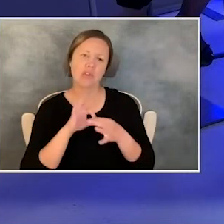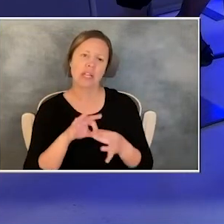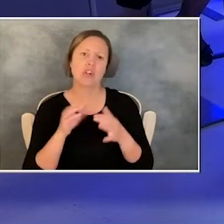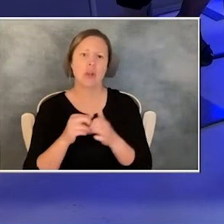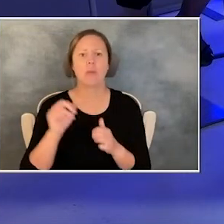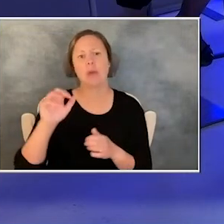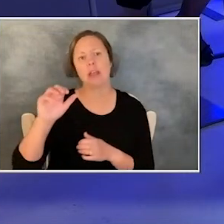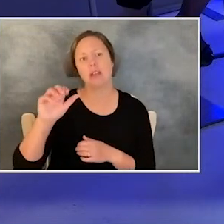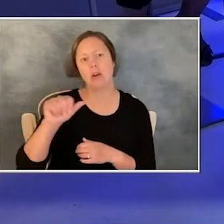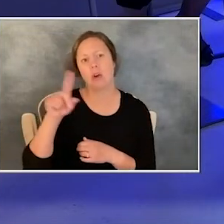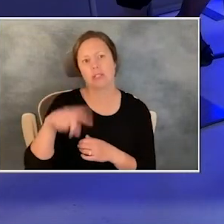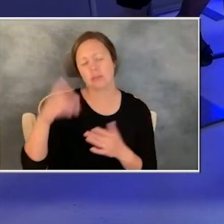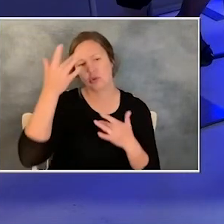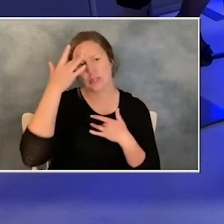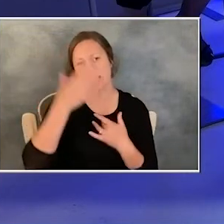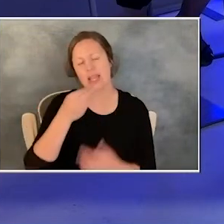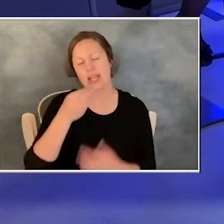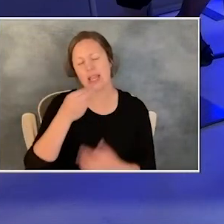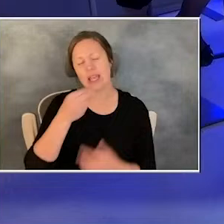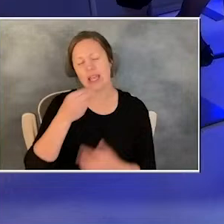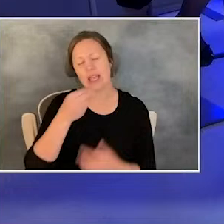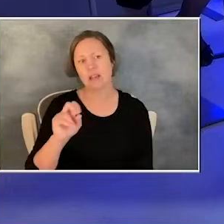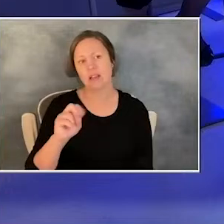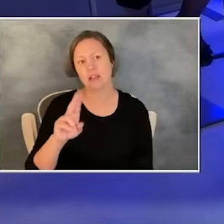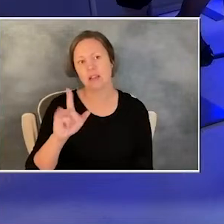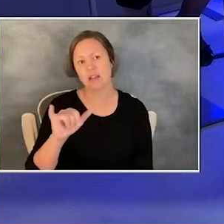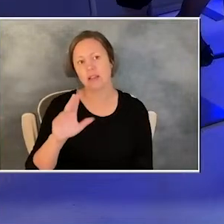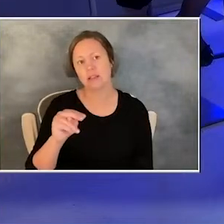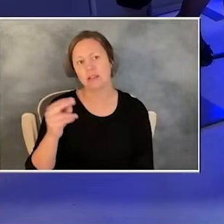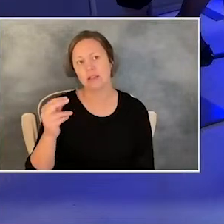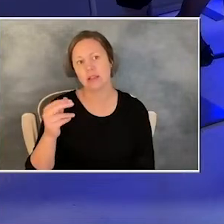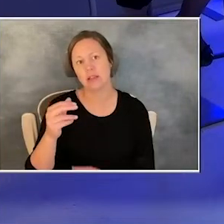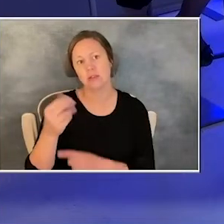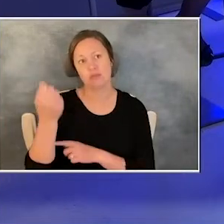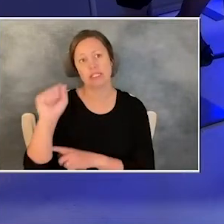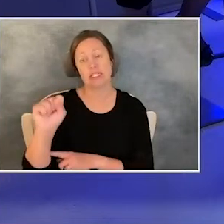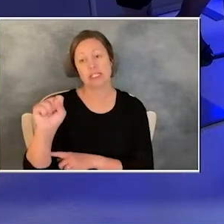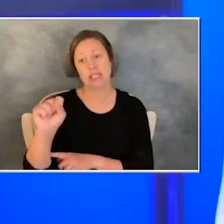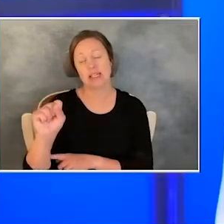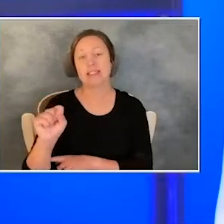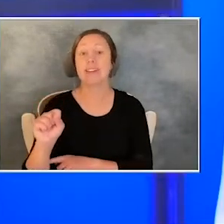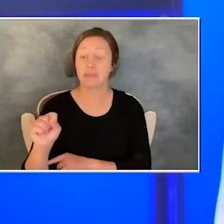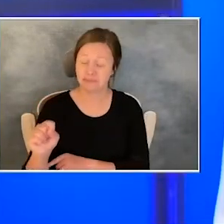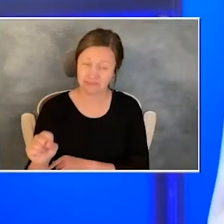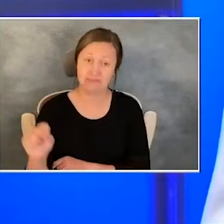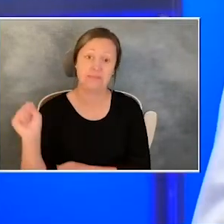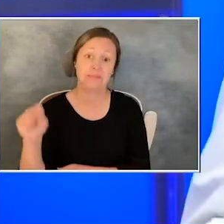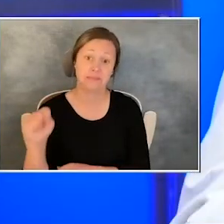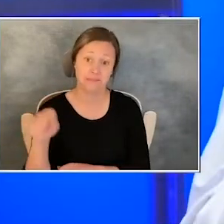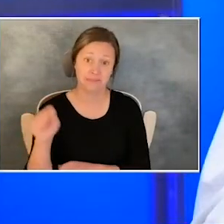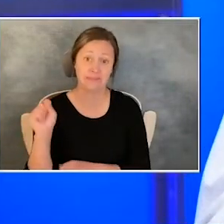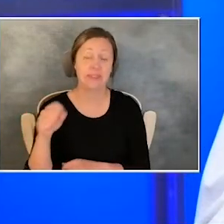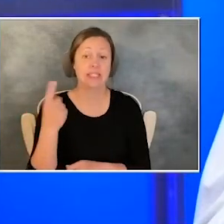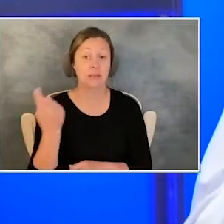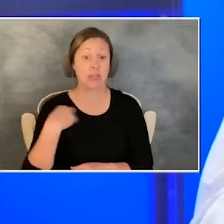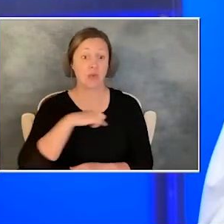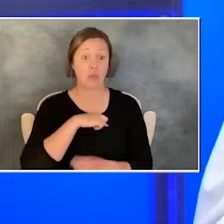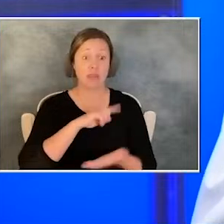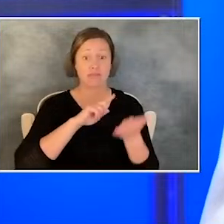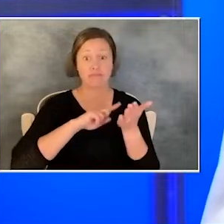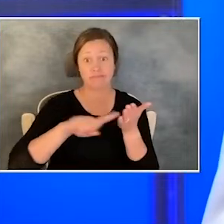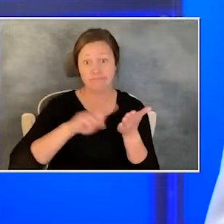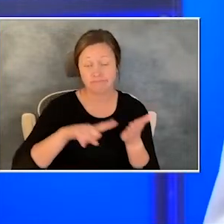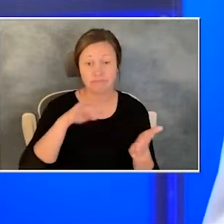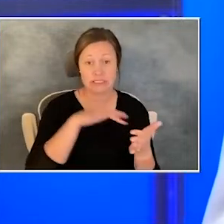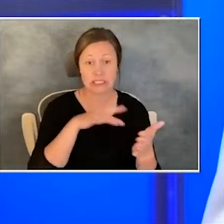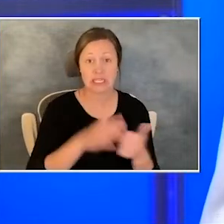disease and insulin resistance? What do we know about that? Yeah, so that's something that we've been studying. That's our center,